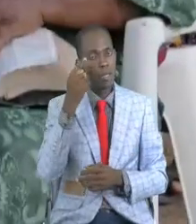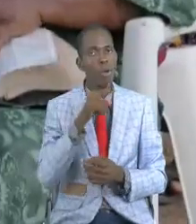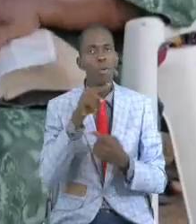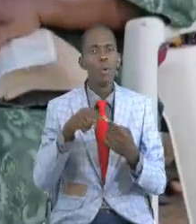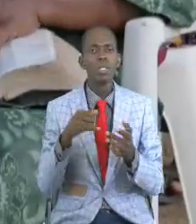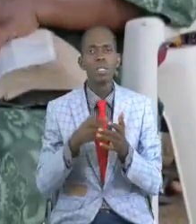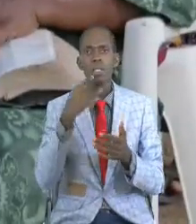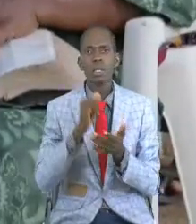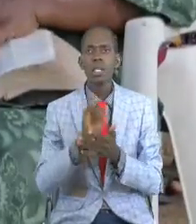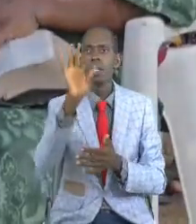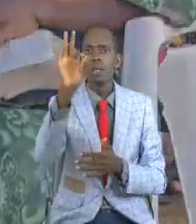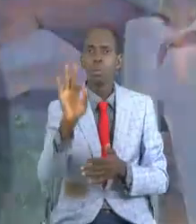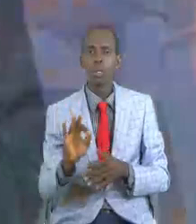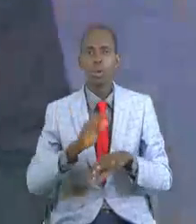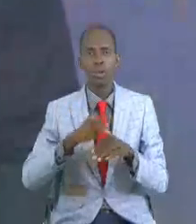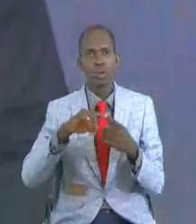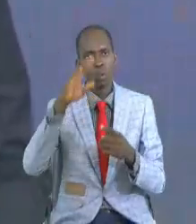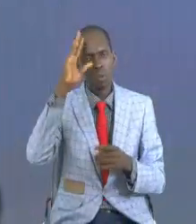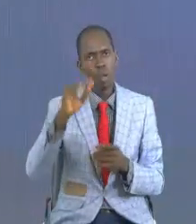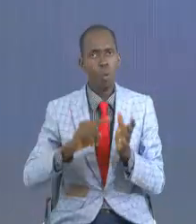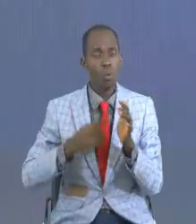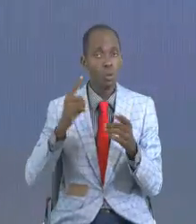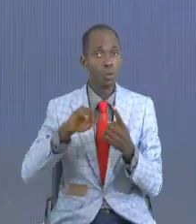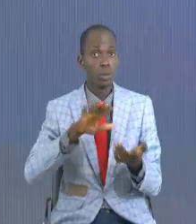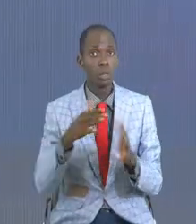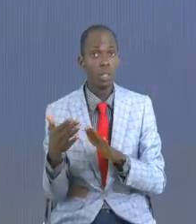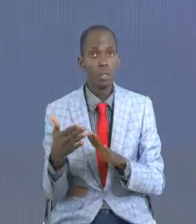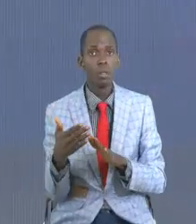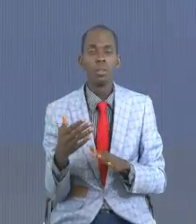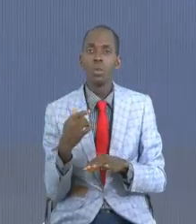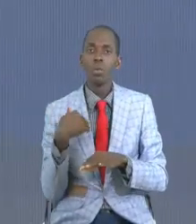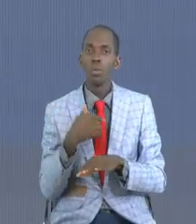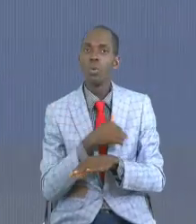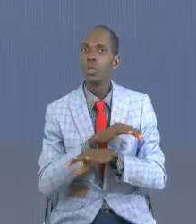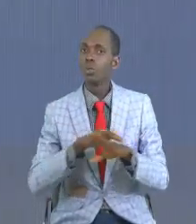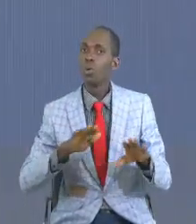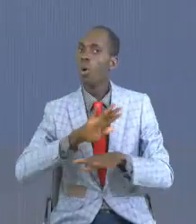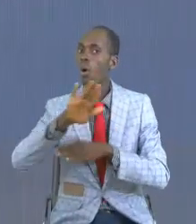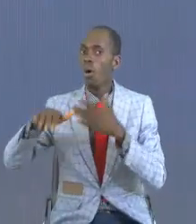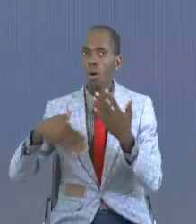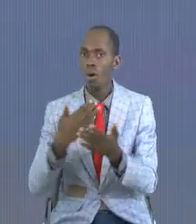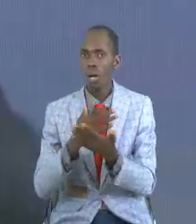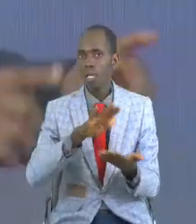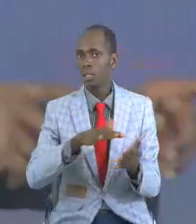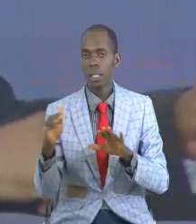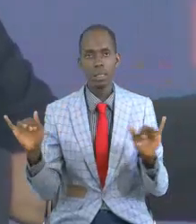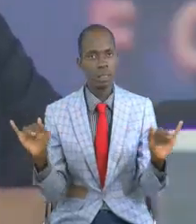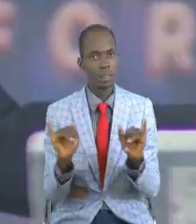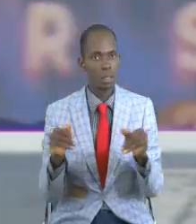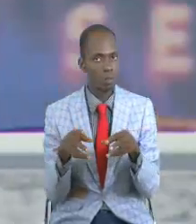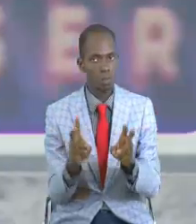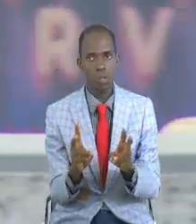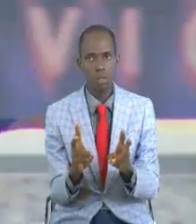unto men once to die, we don't all die in the same way.